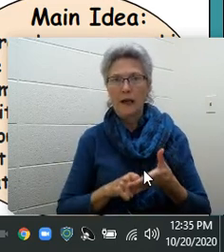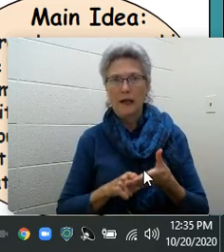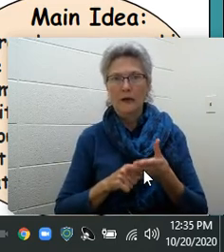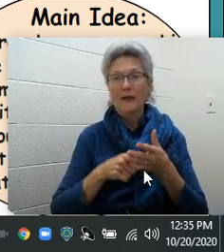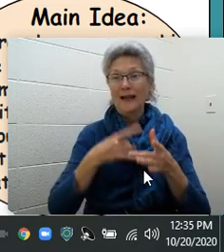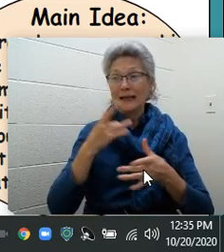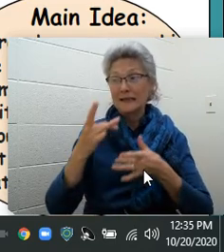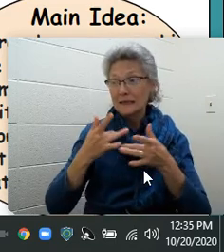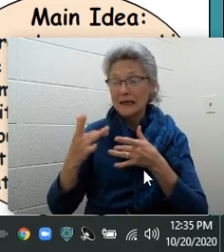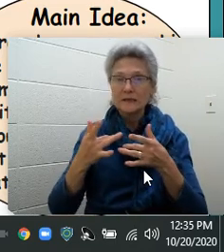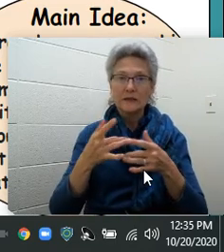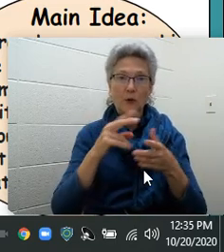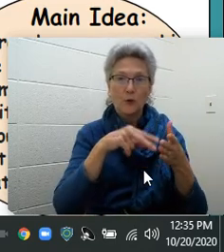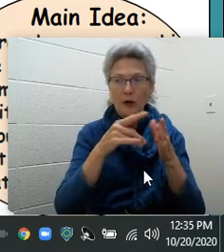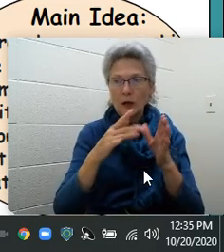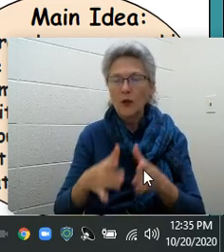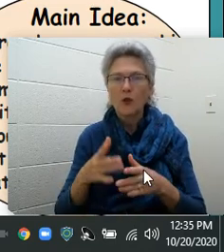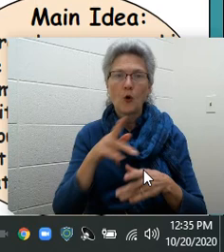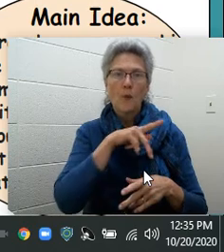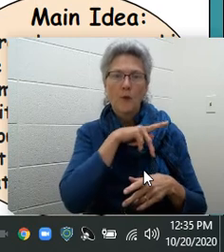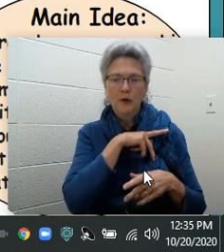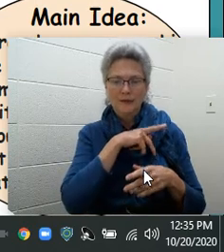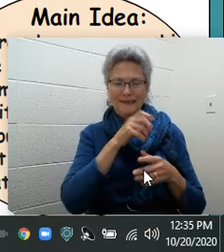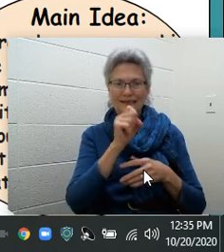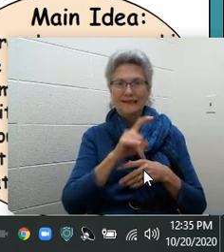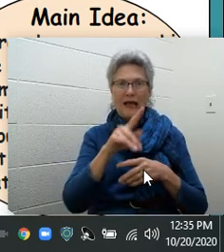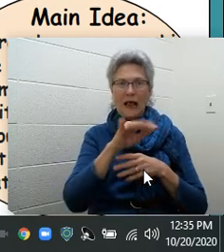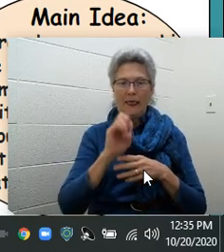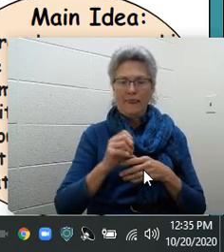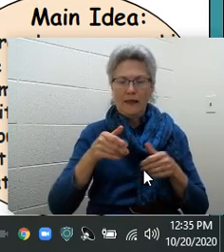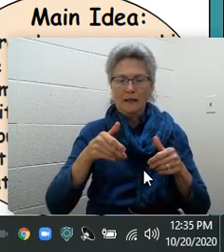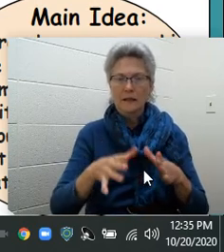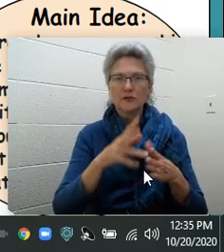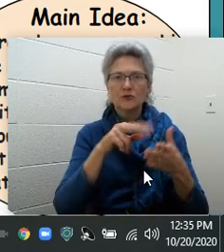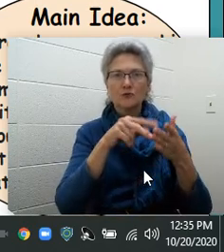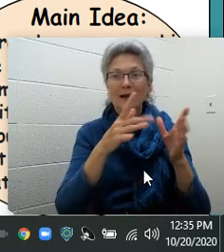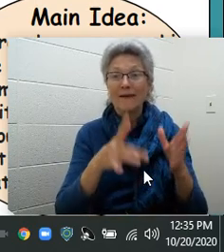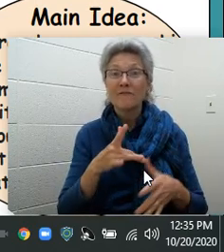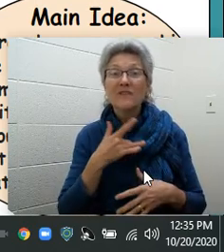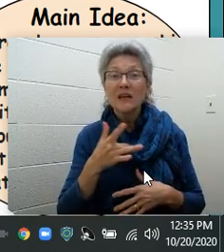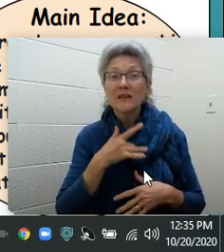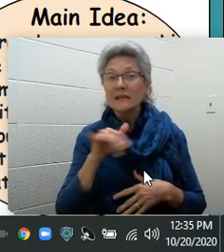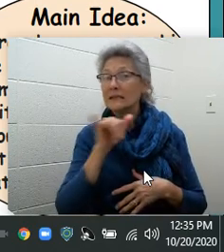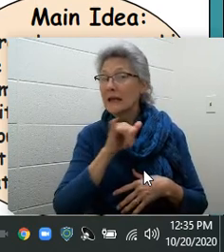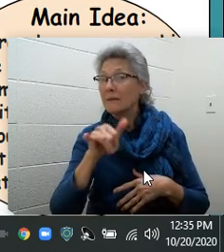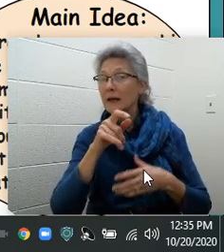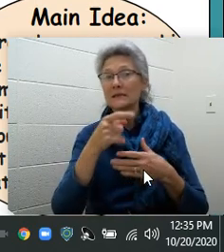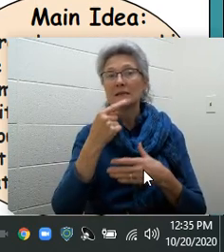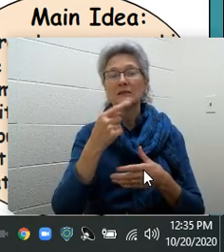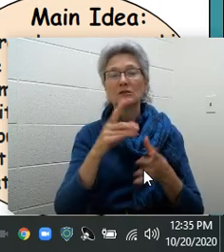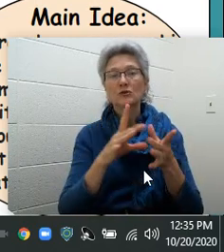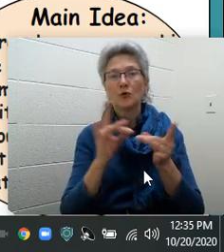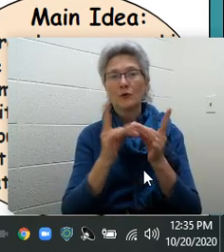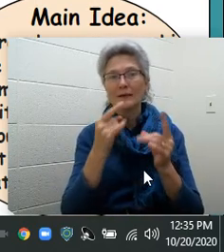and through a personal style that lets the reader feel what the narrator feels.